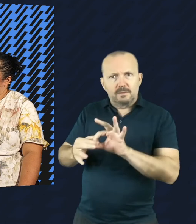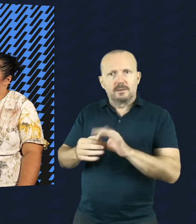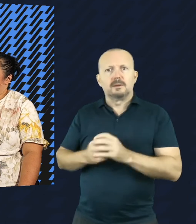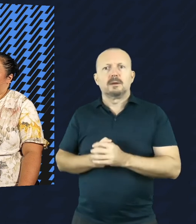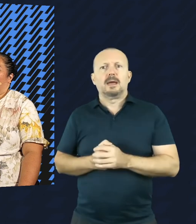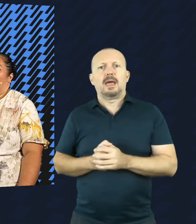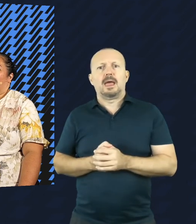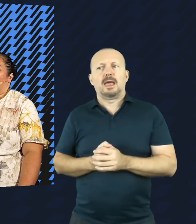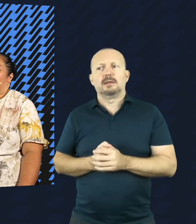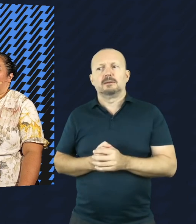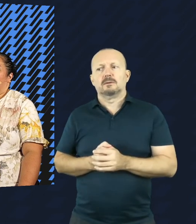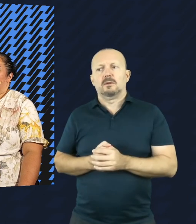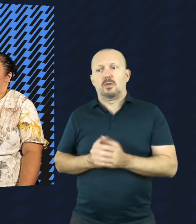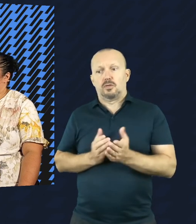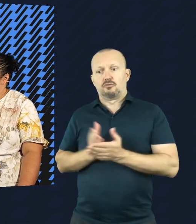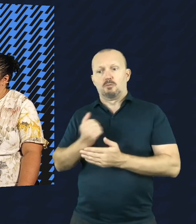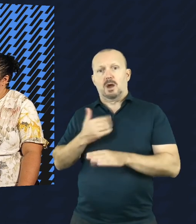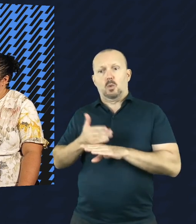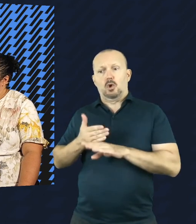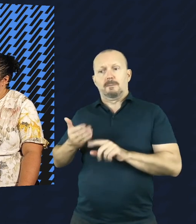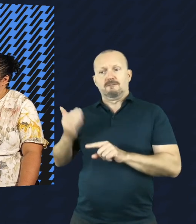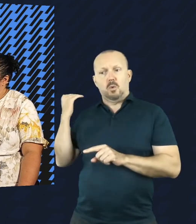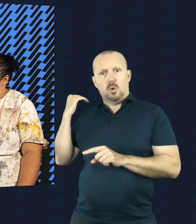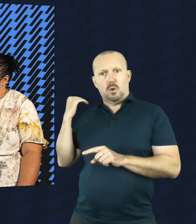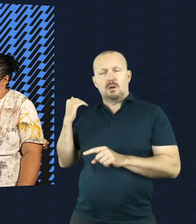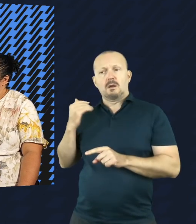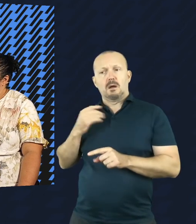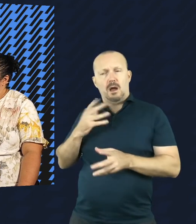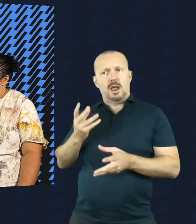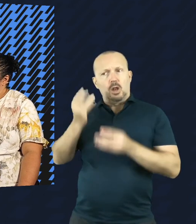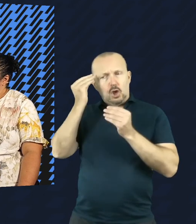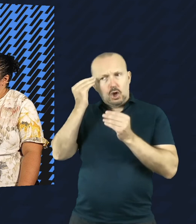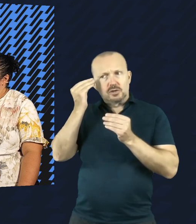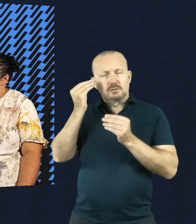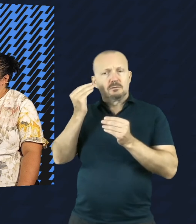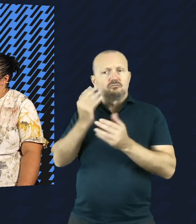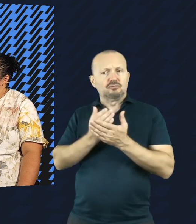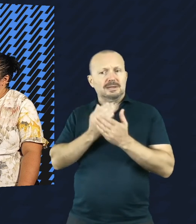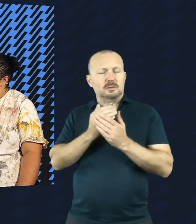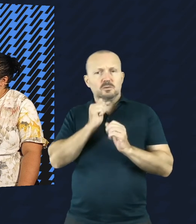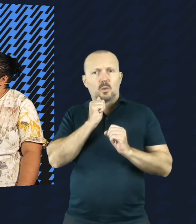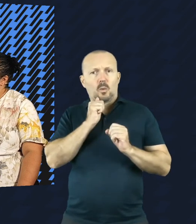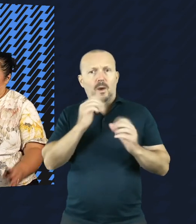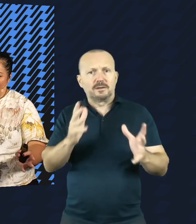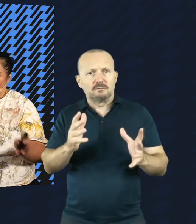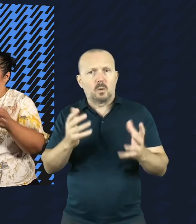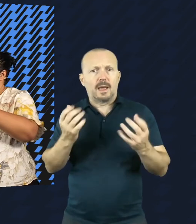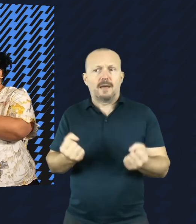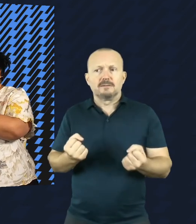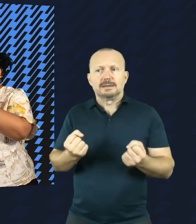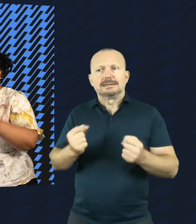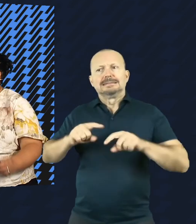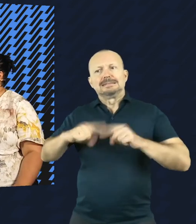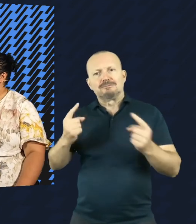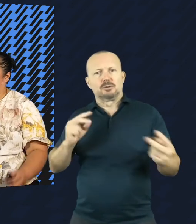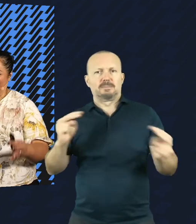Tuku, it was wonderful having, you know, two different perspectives, you know, Māori and then